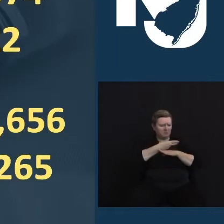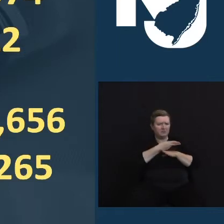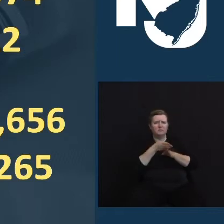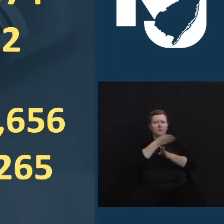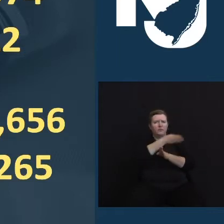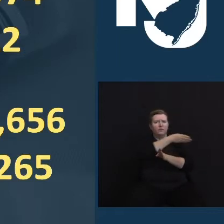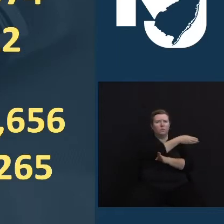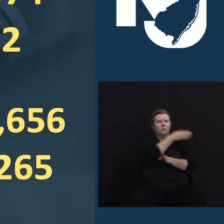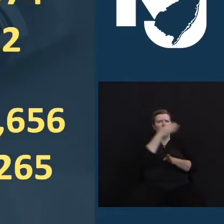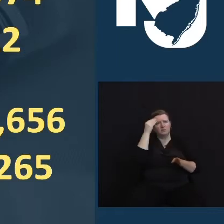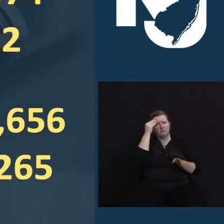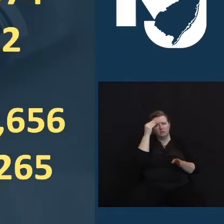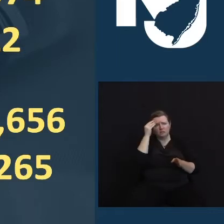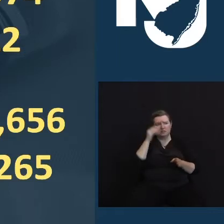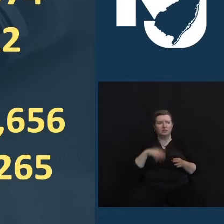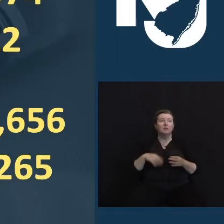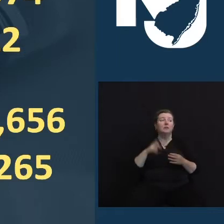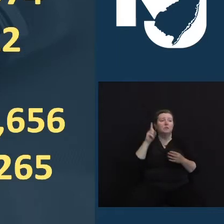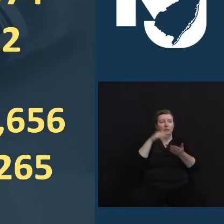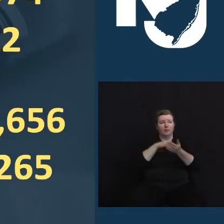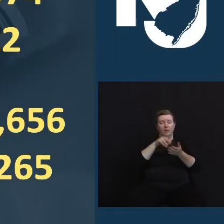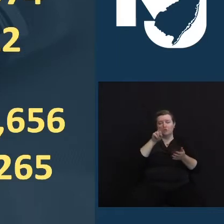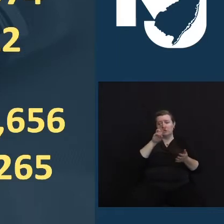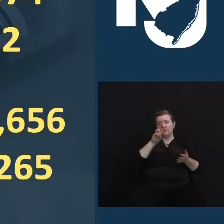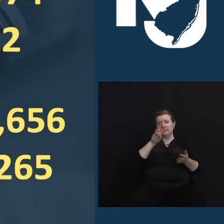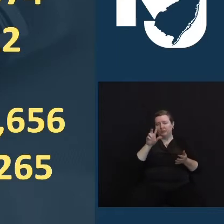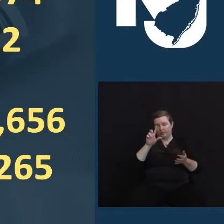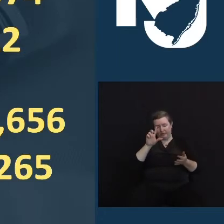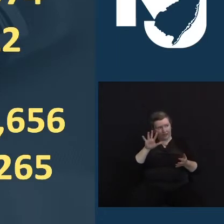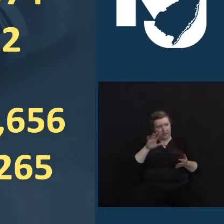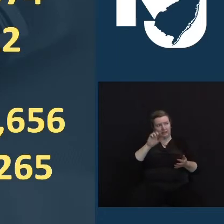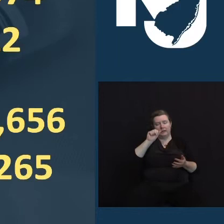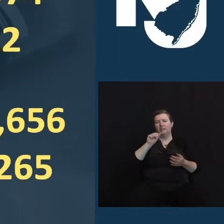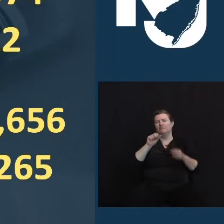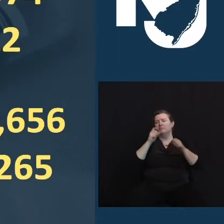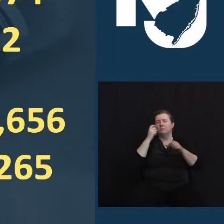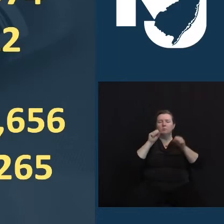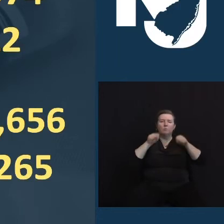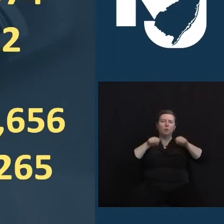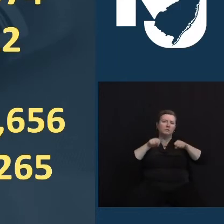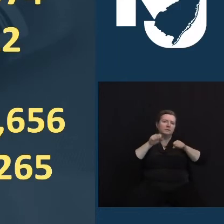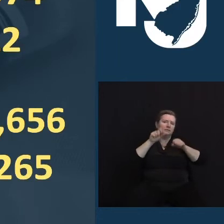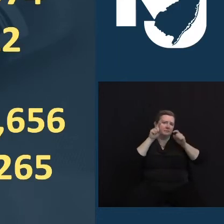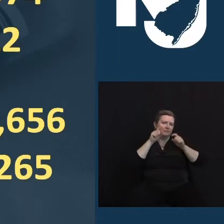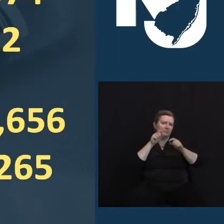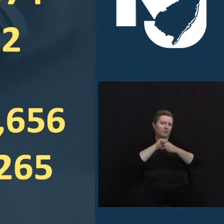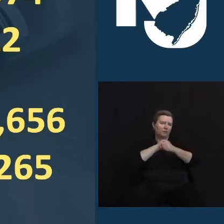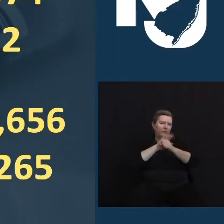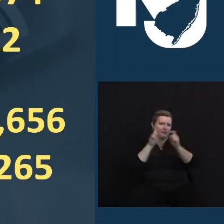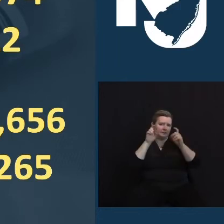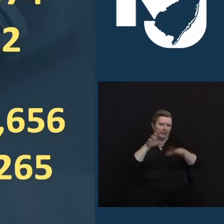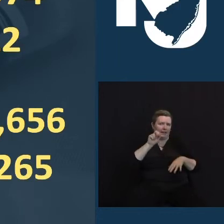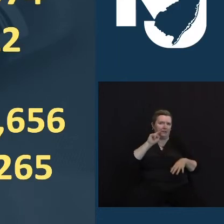1,265 presumed positive antigen rapid tests. So that's a consolidated cumulative total of